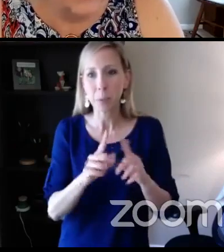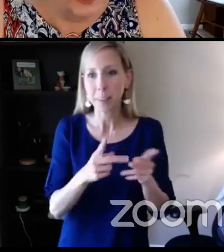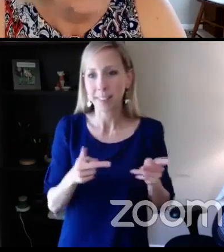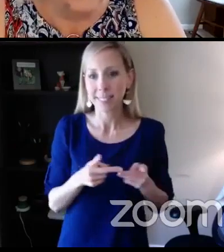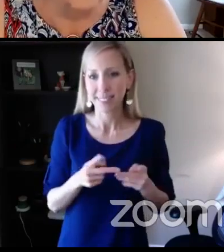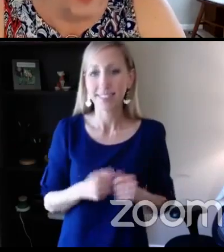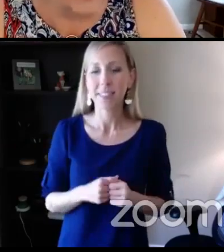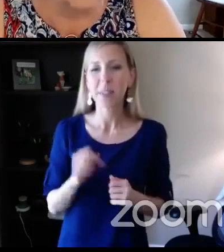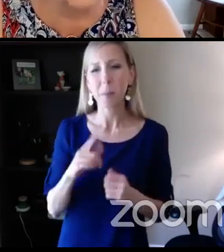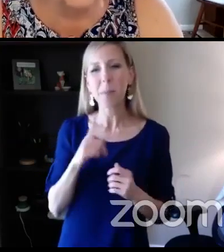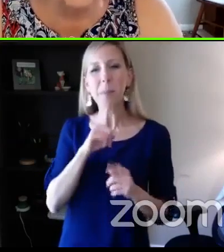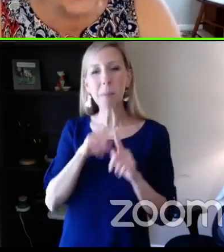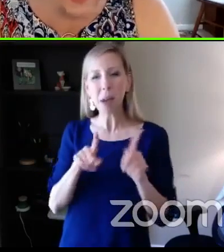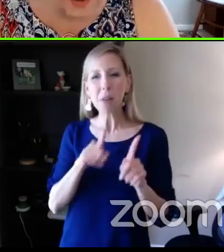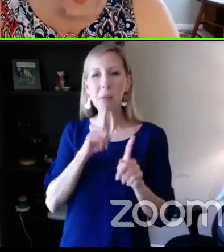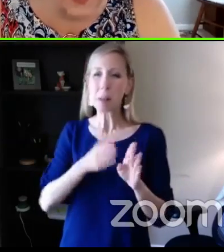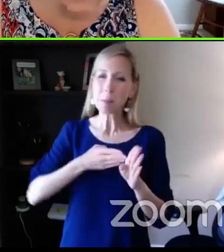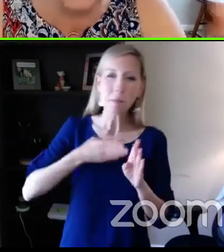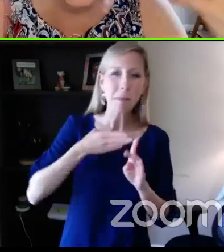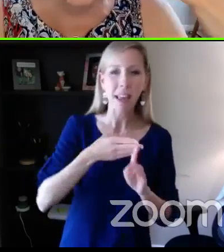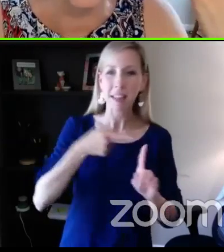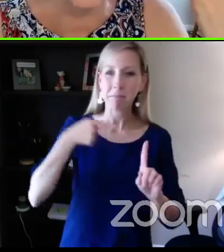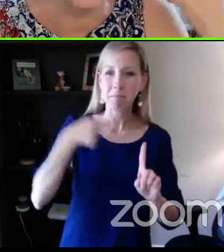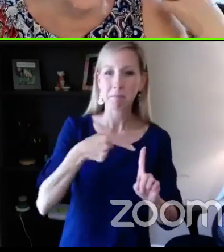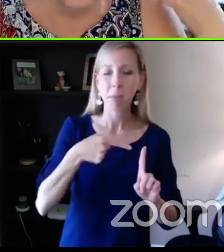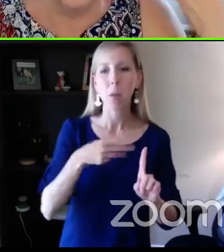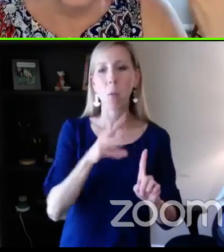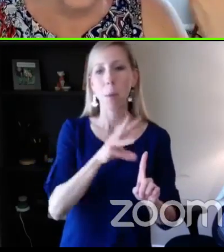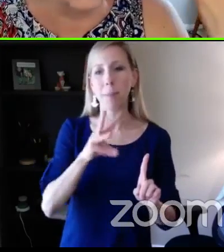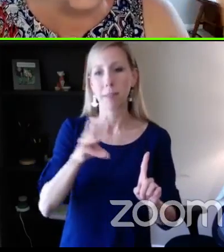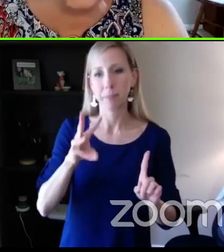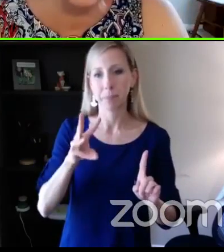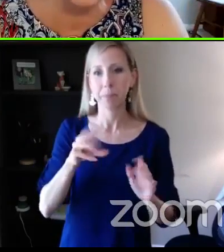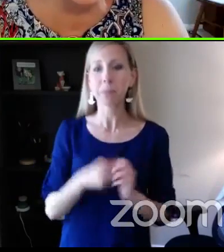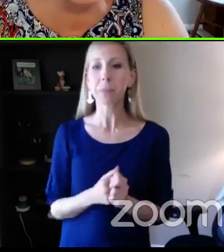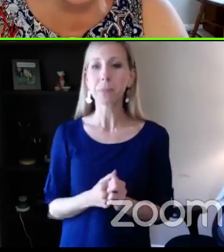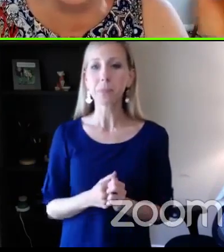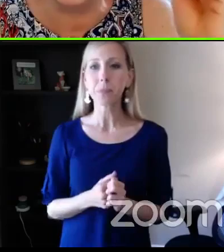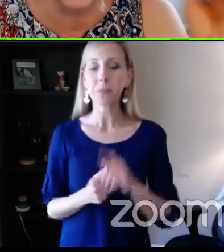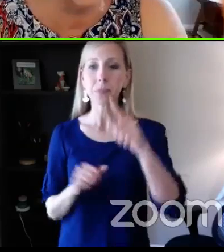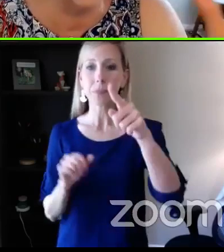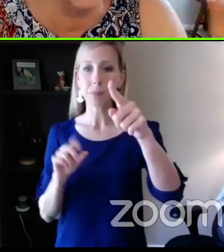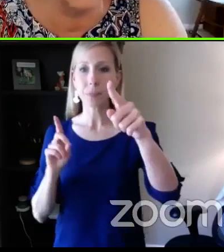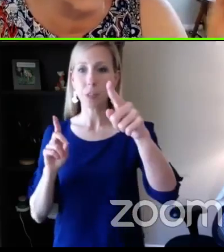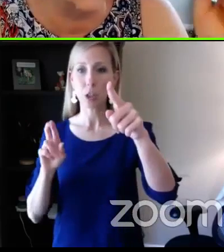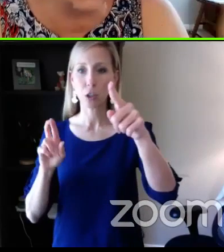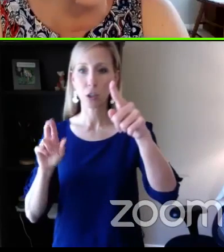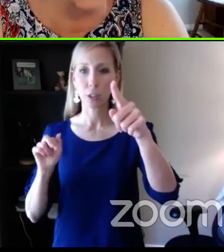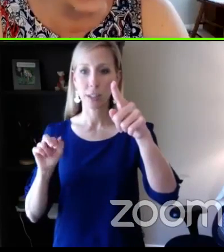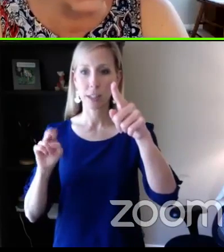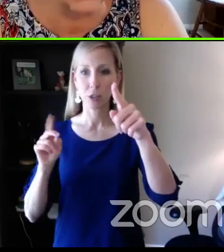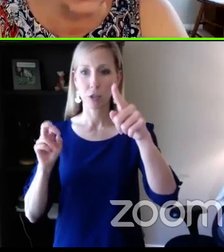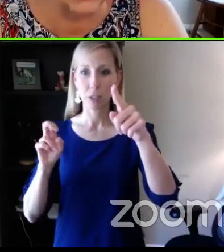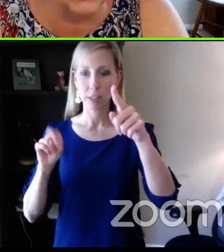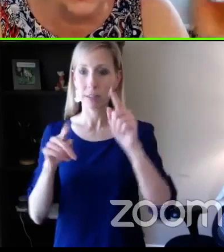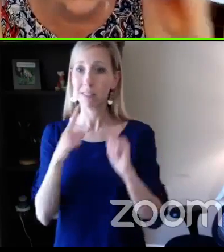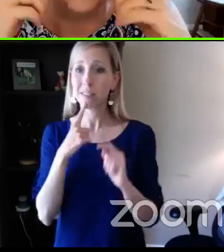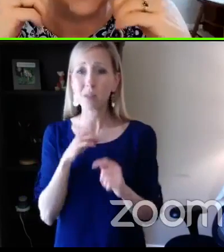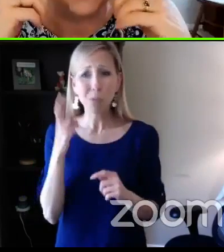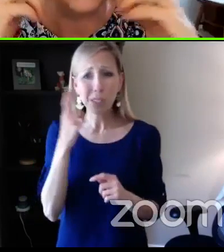on the website. Yes. Right. So to recap, we mm-hmm. have this big website with tons and tons of